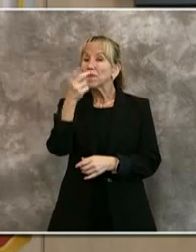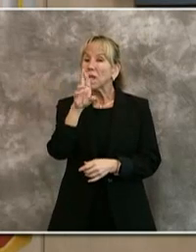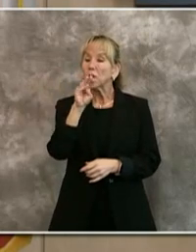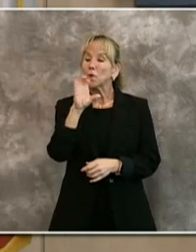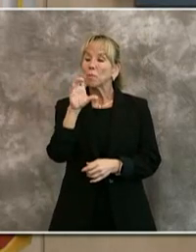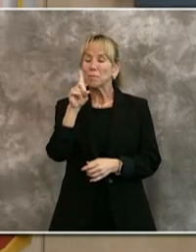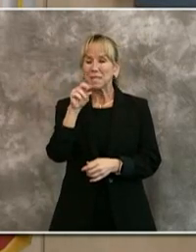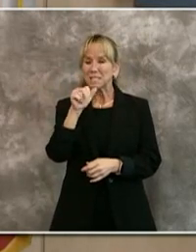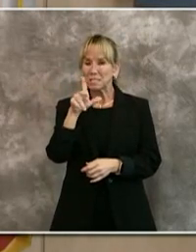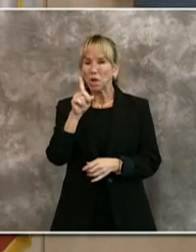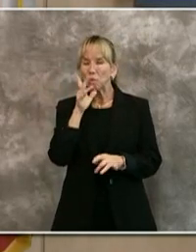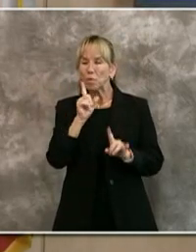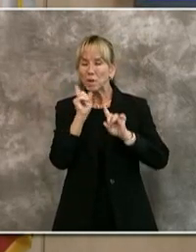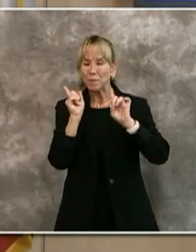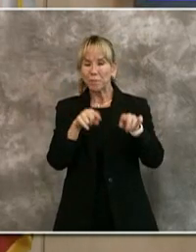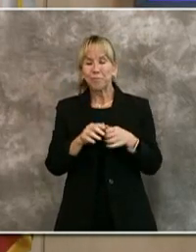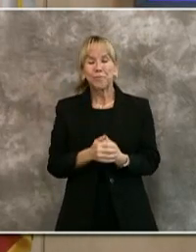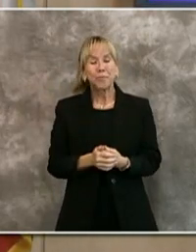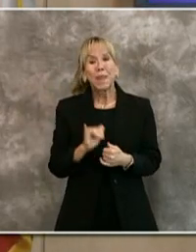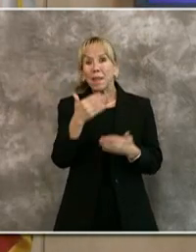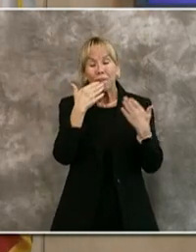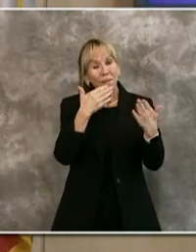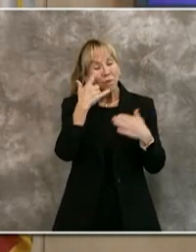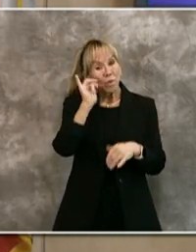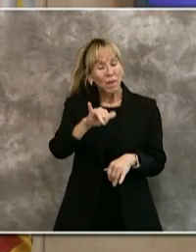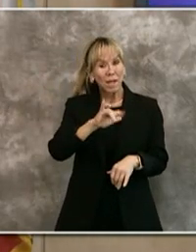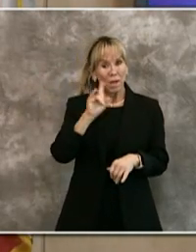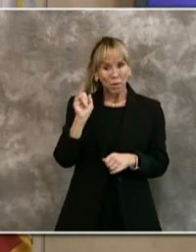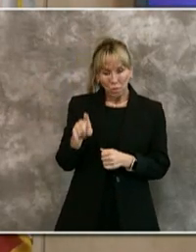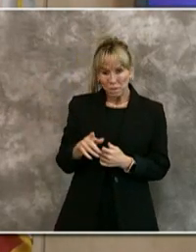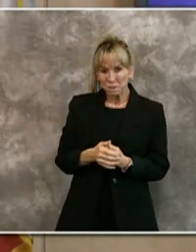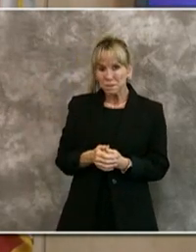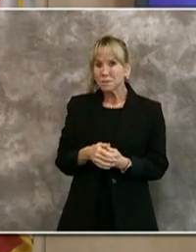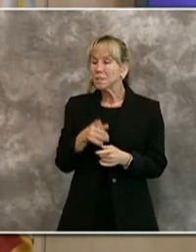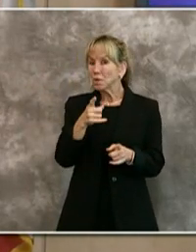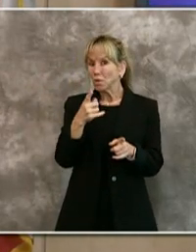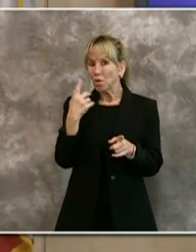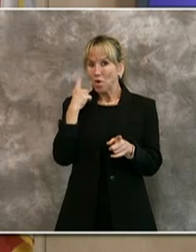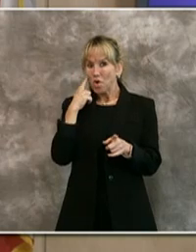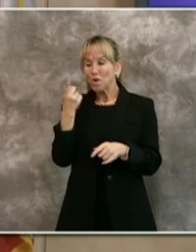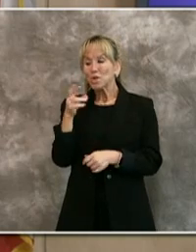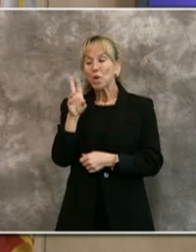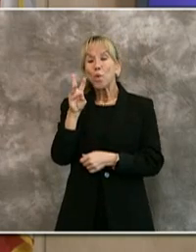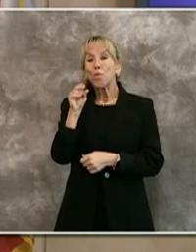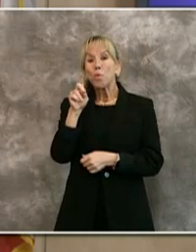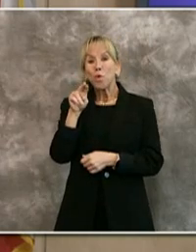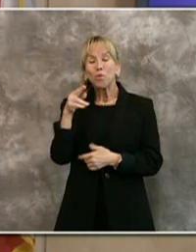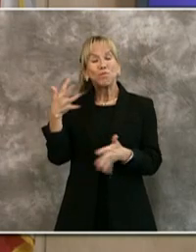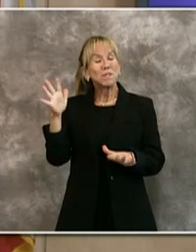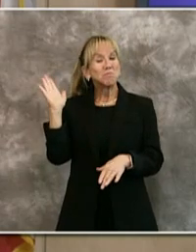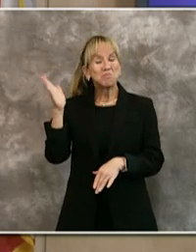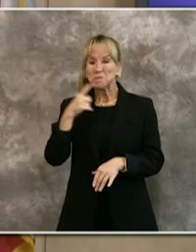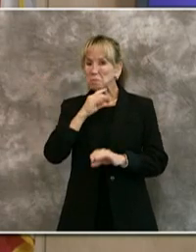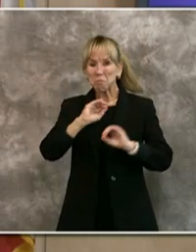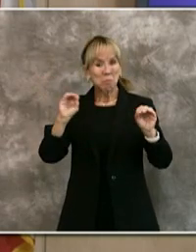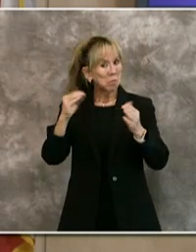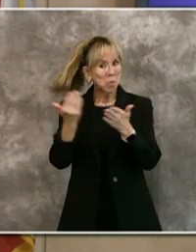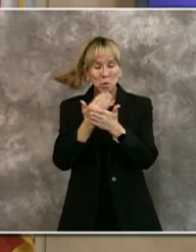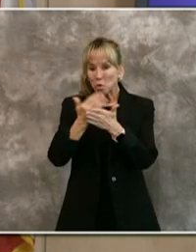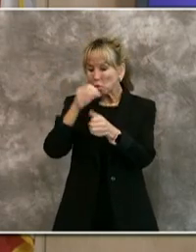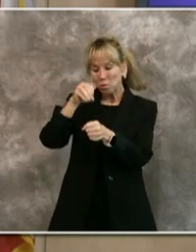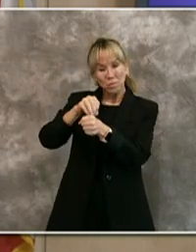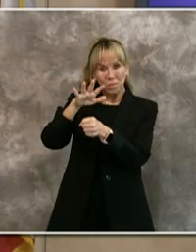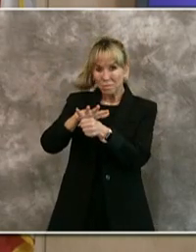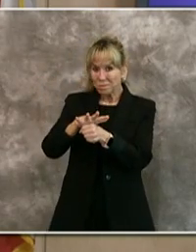Well, thank you for that question. And as you heard from Dr. Wooten, we have no new community outbreaks that have been detected in